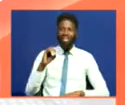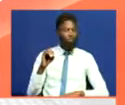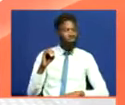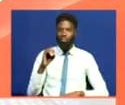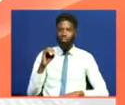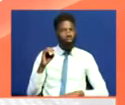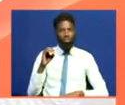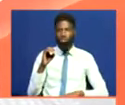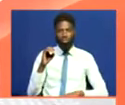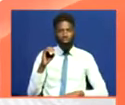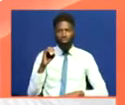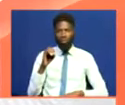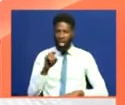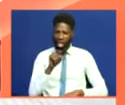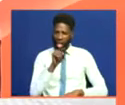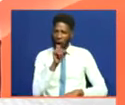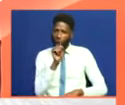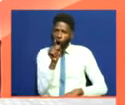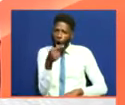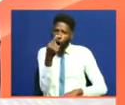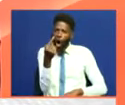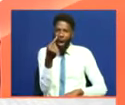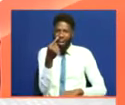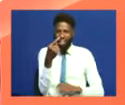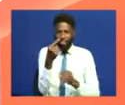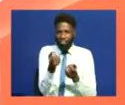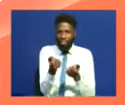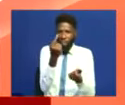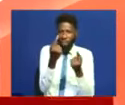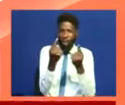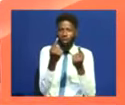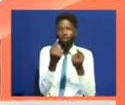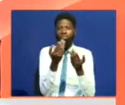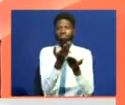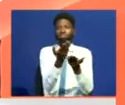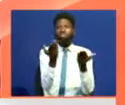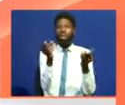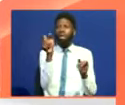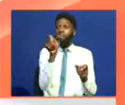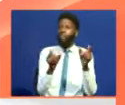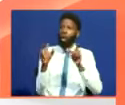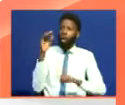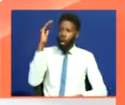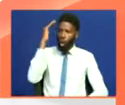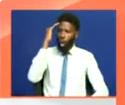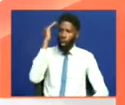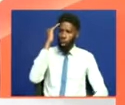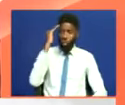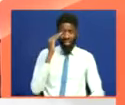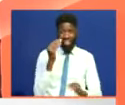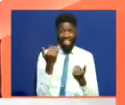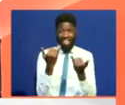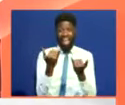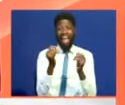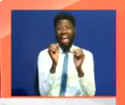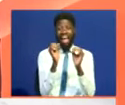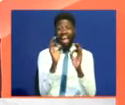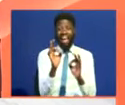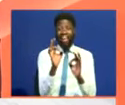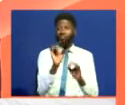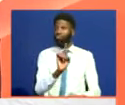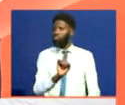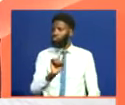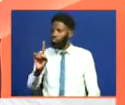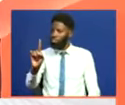are known cases. Every other day, even if you walk into these law courts, the high courts actually, you've just seen recently